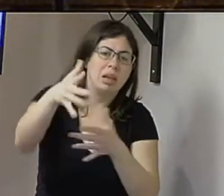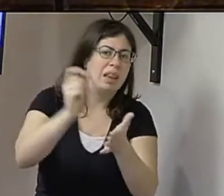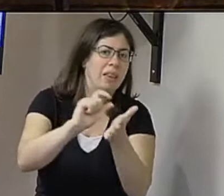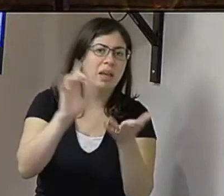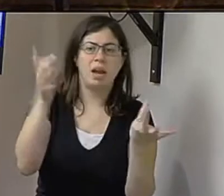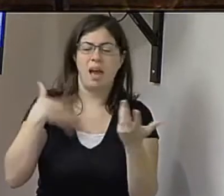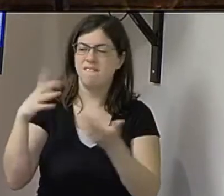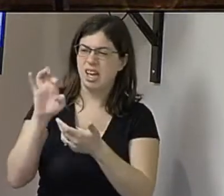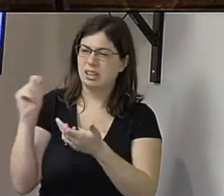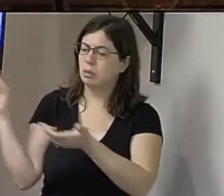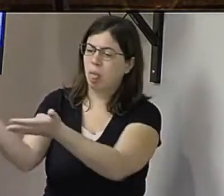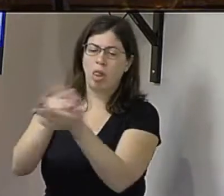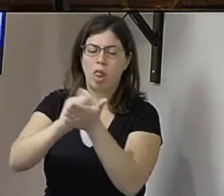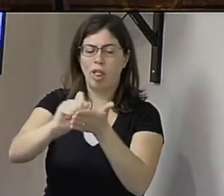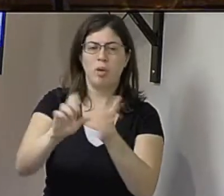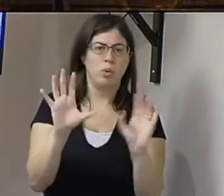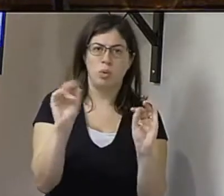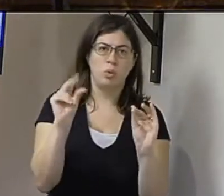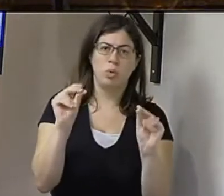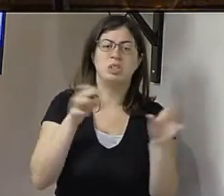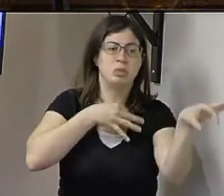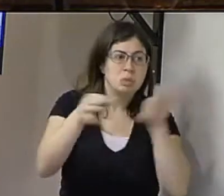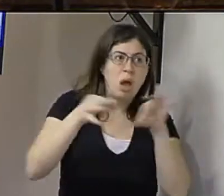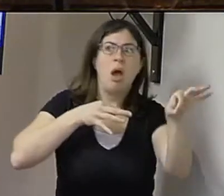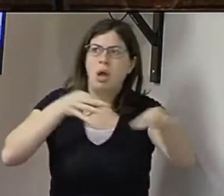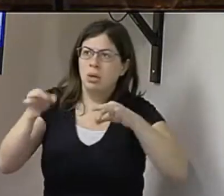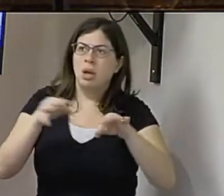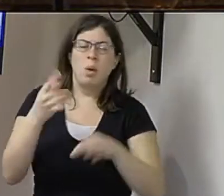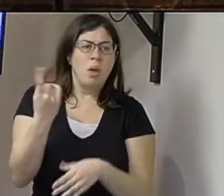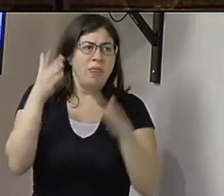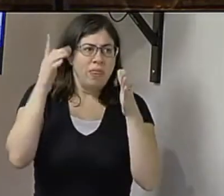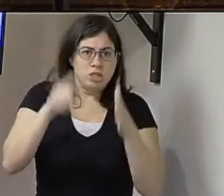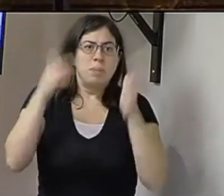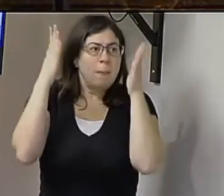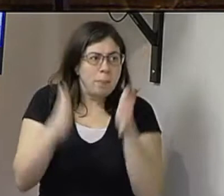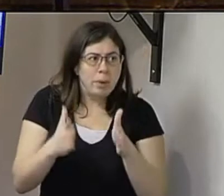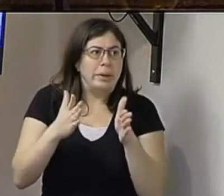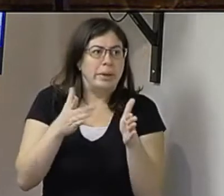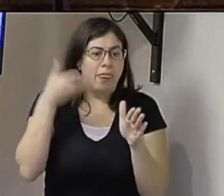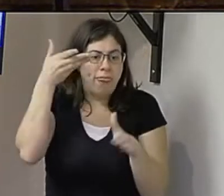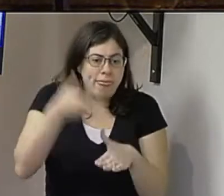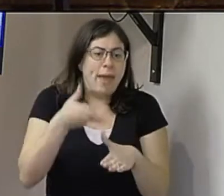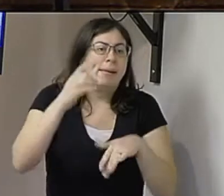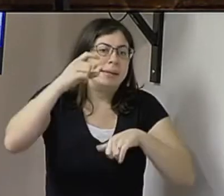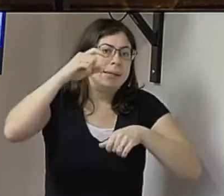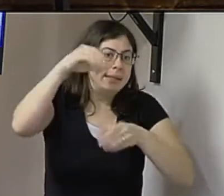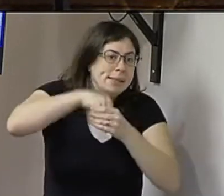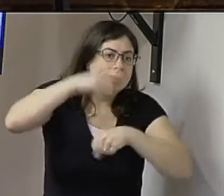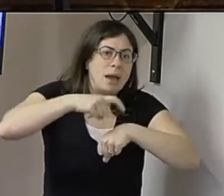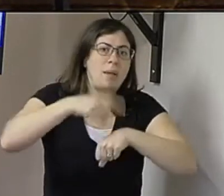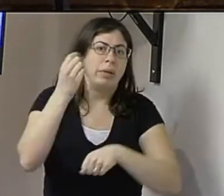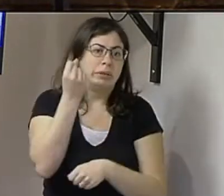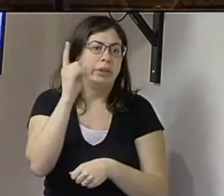you know, getting facts from somebody else. He's giving a lot of details that seem like it would only be a person who had actually been present and known what Persian culture is